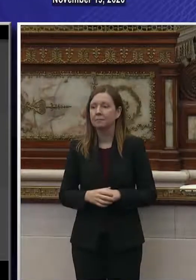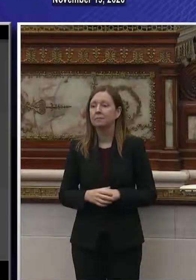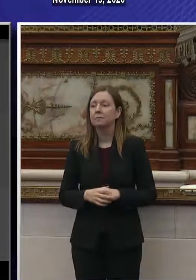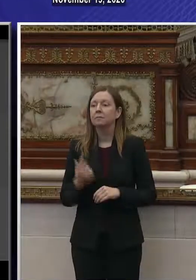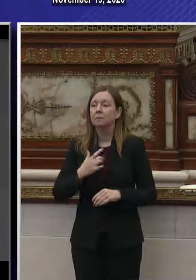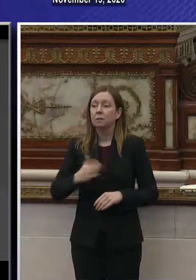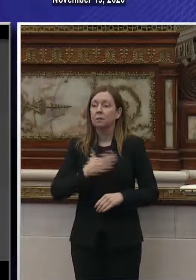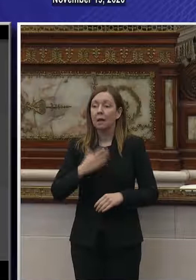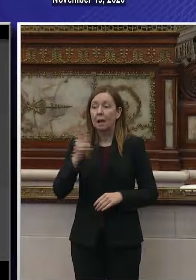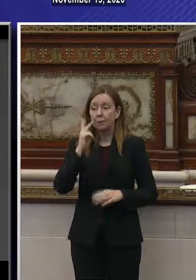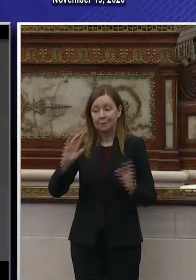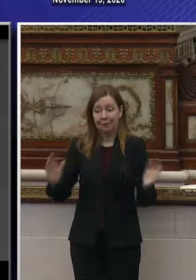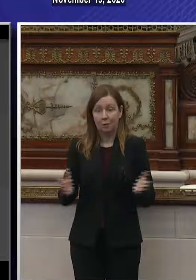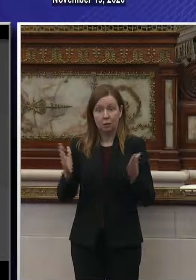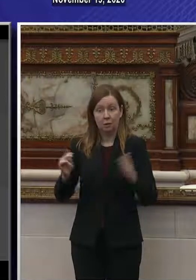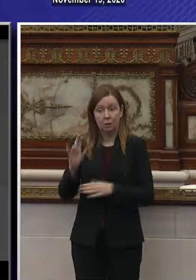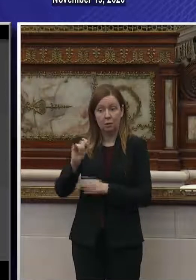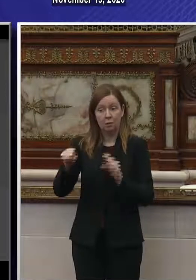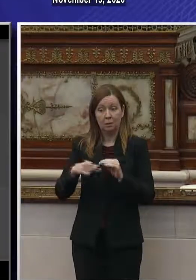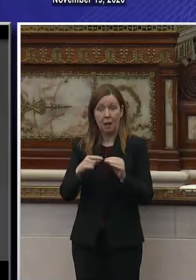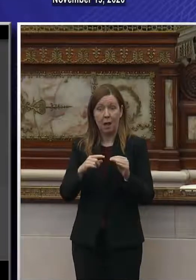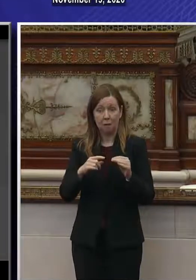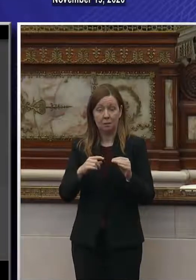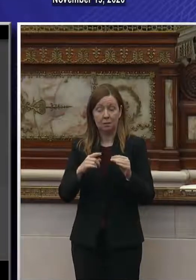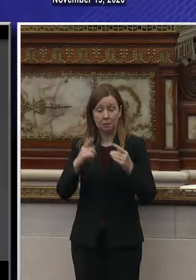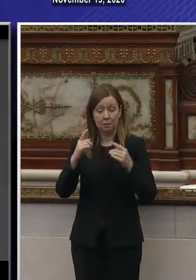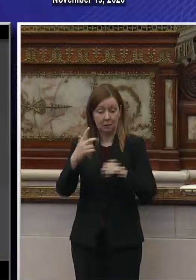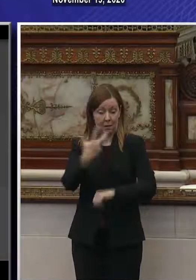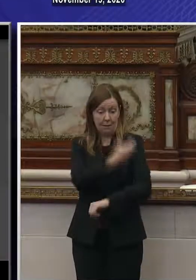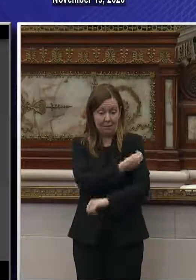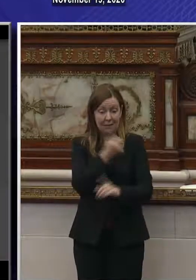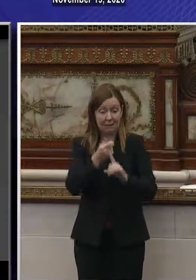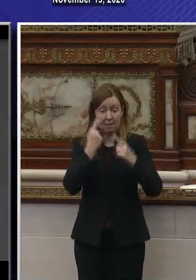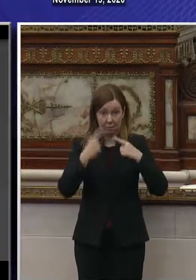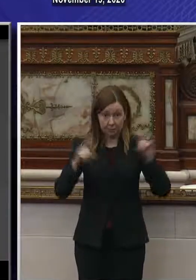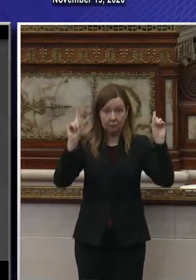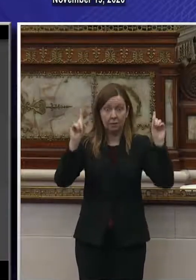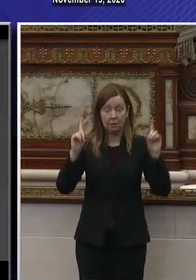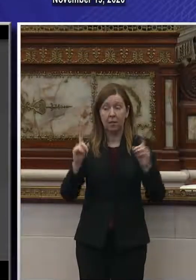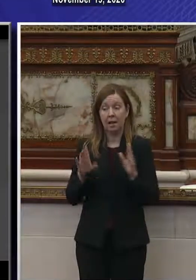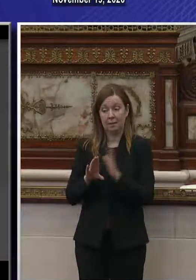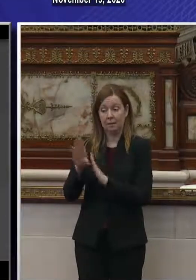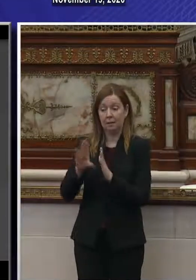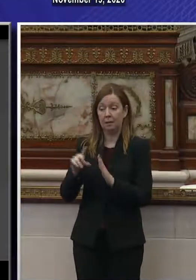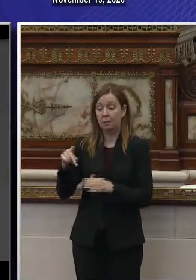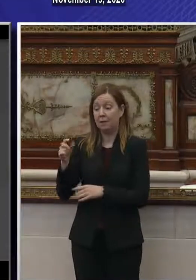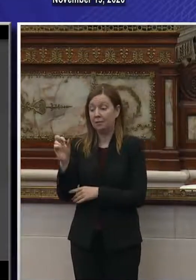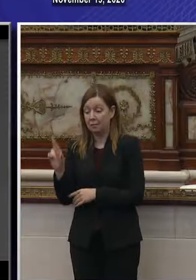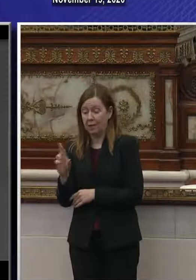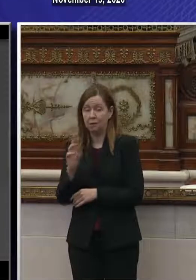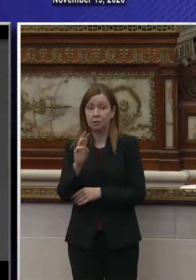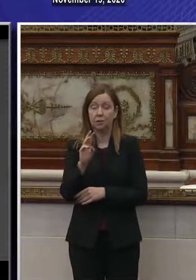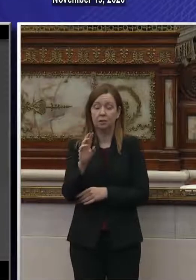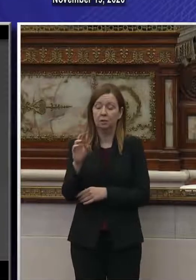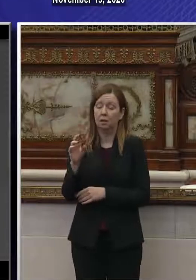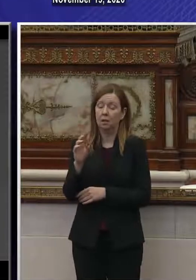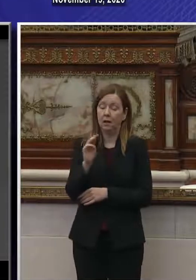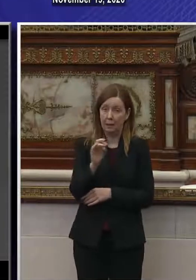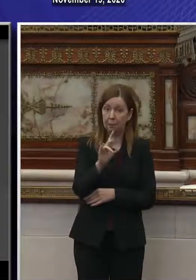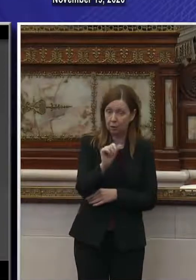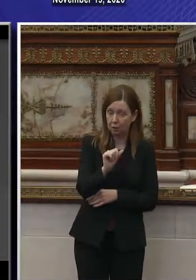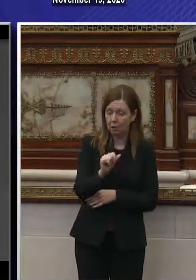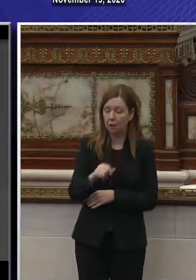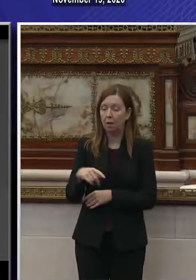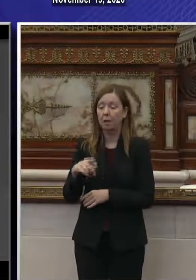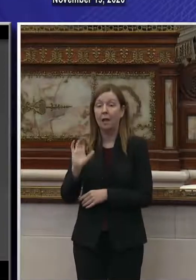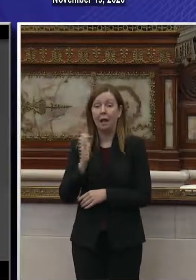We're pleased to see the encouraging news related to the effectiveness of the COVID-19 vaccines being developed by Pfizer and Moderna. Penn Medicine's